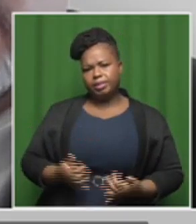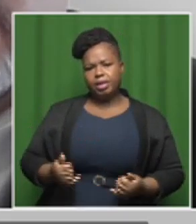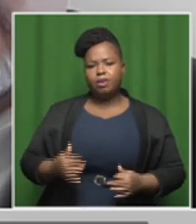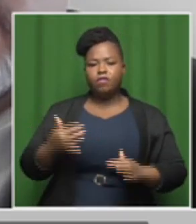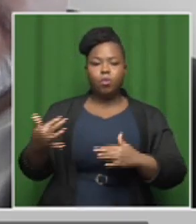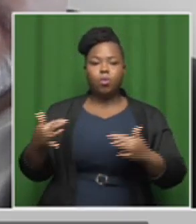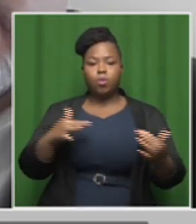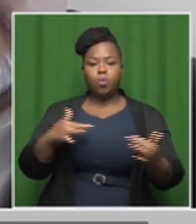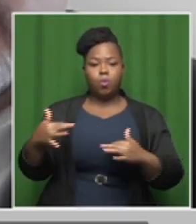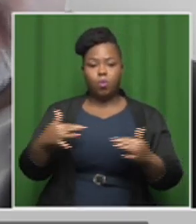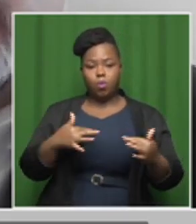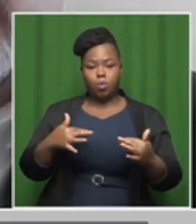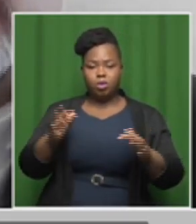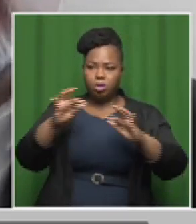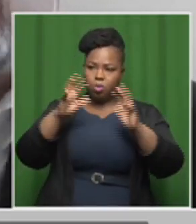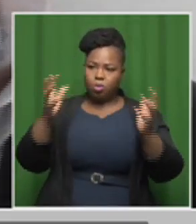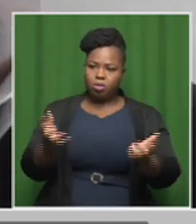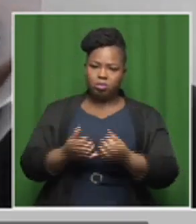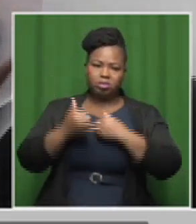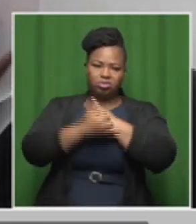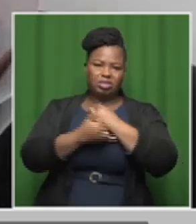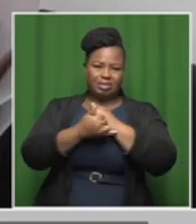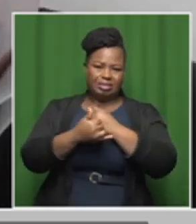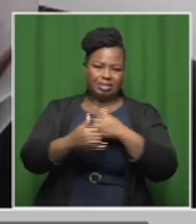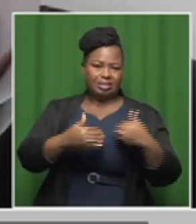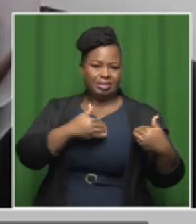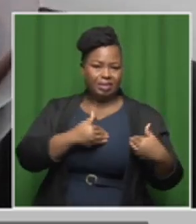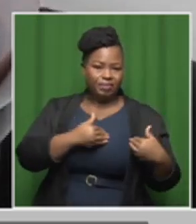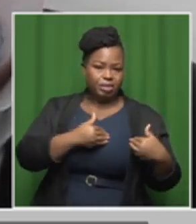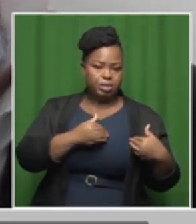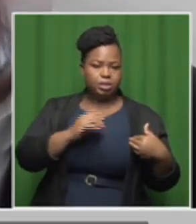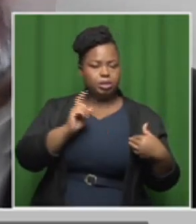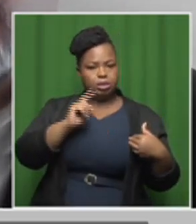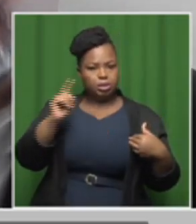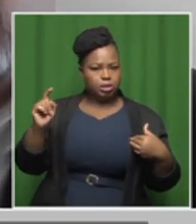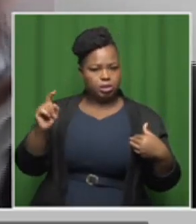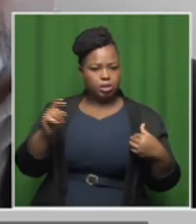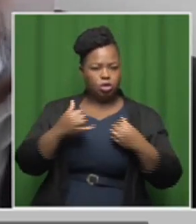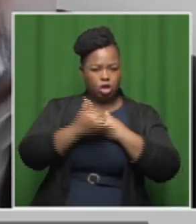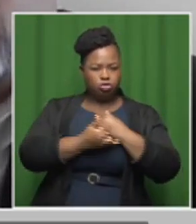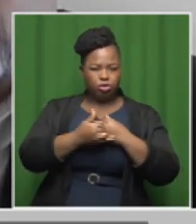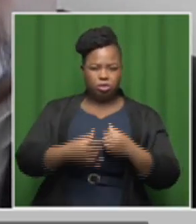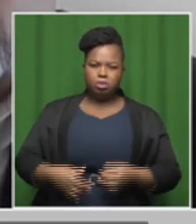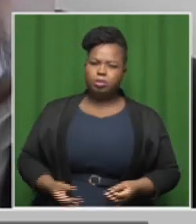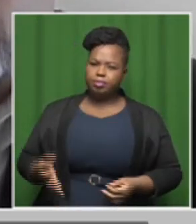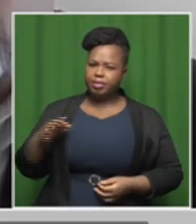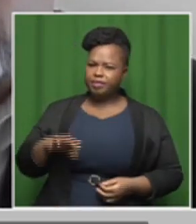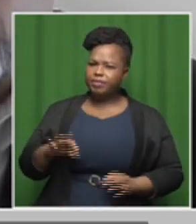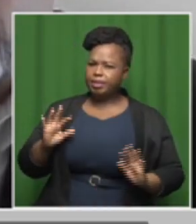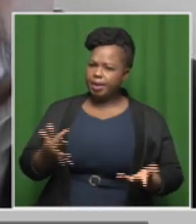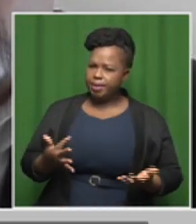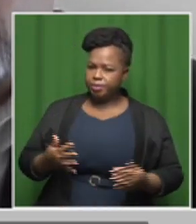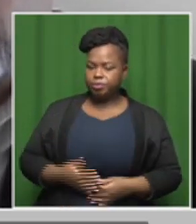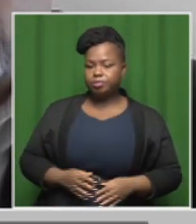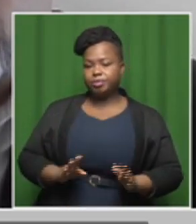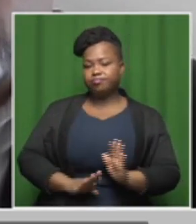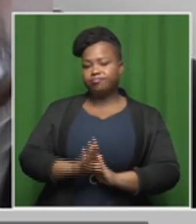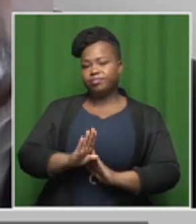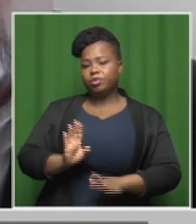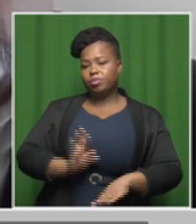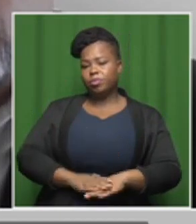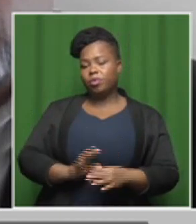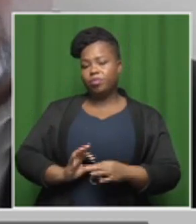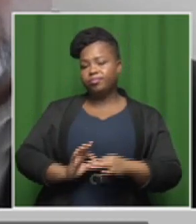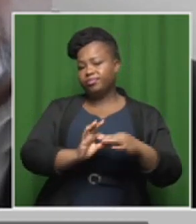challenges, global security and stability. What are the potential benefits from an improved utilization of